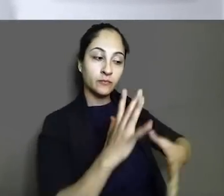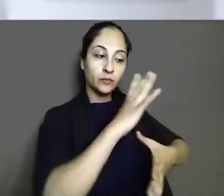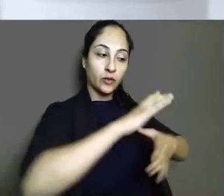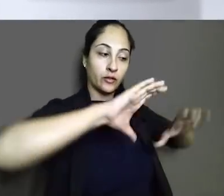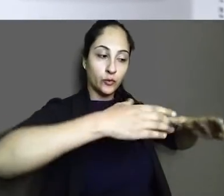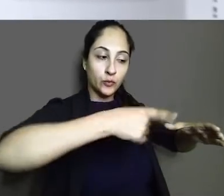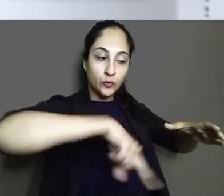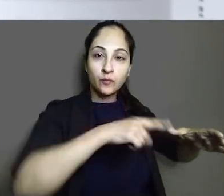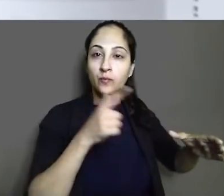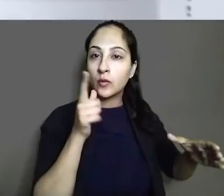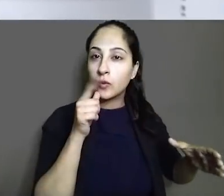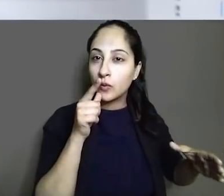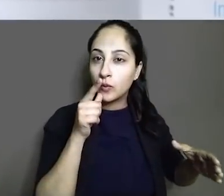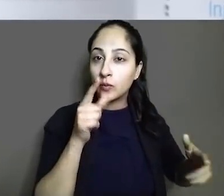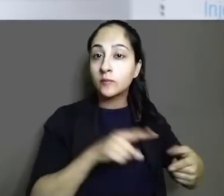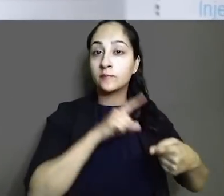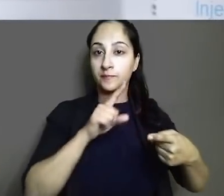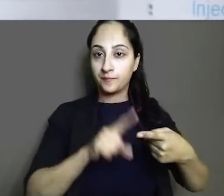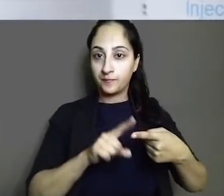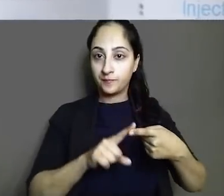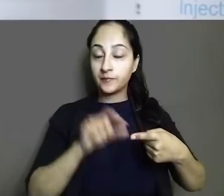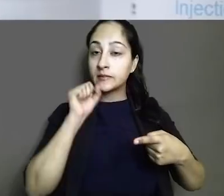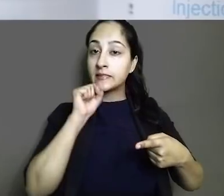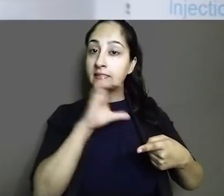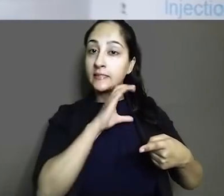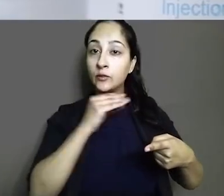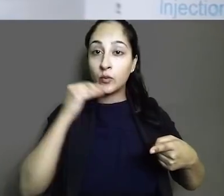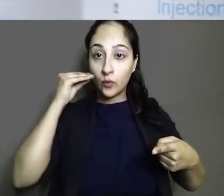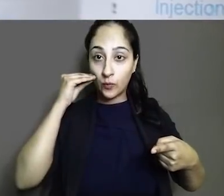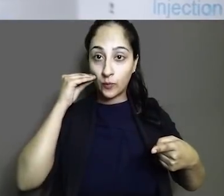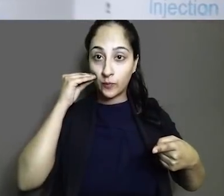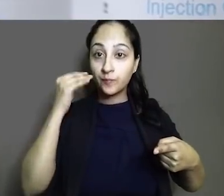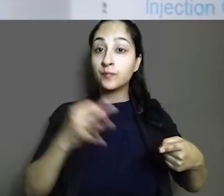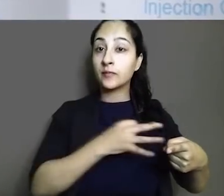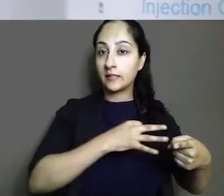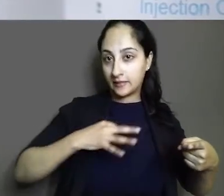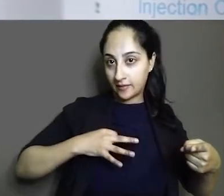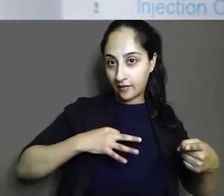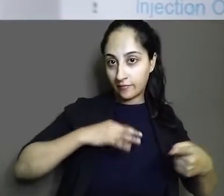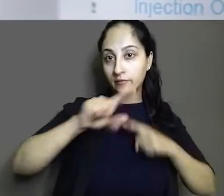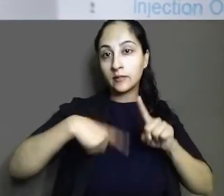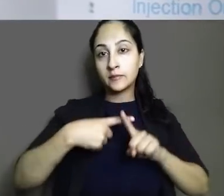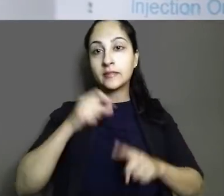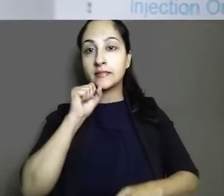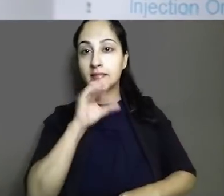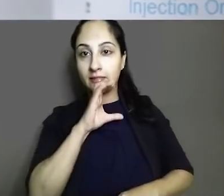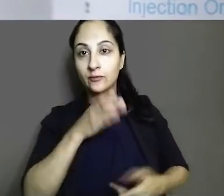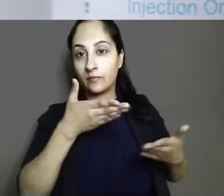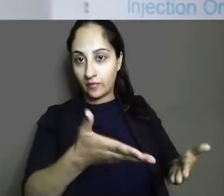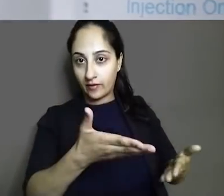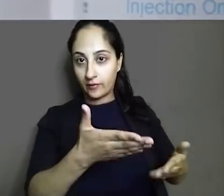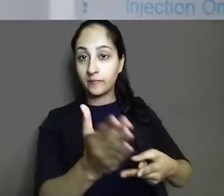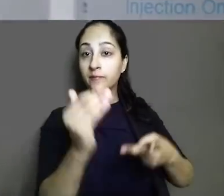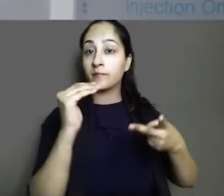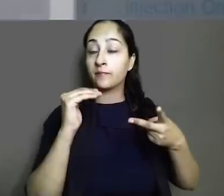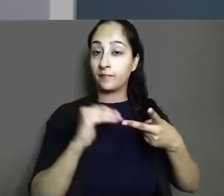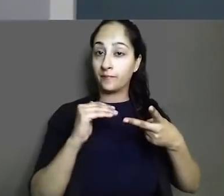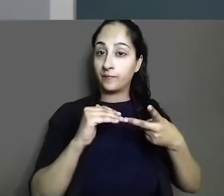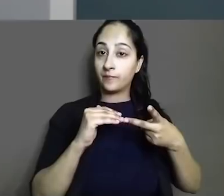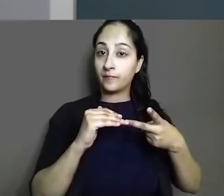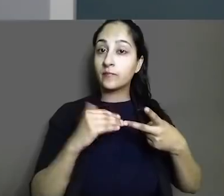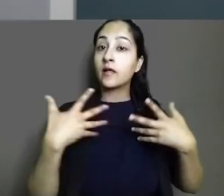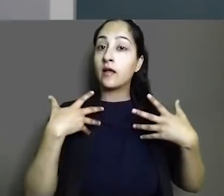vaccines first. And the priority groups for the first stage of the vaccine rollout have already been identified. So people